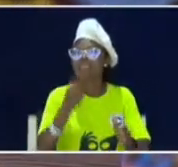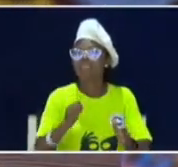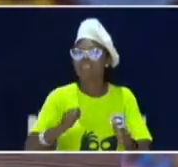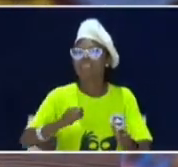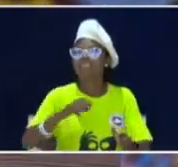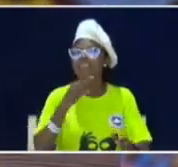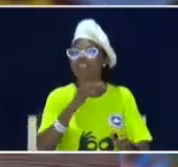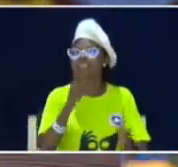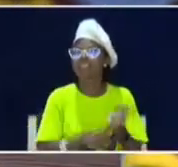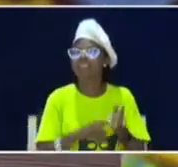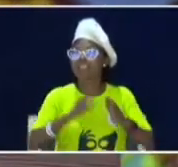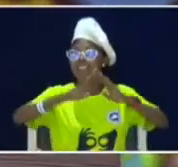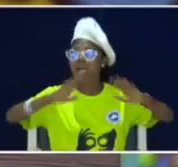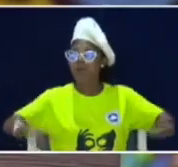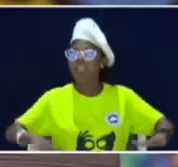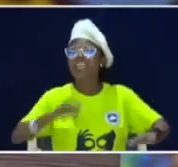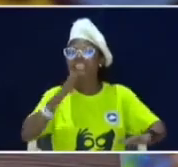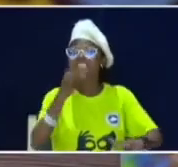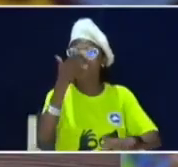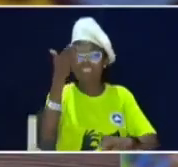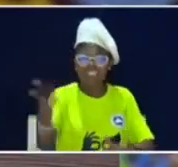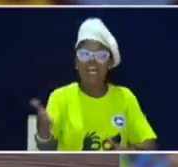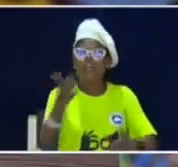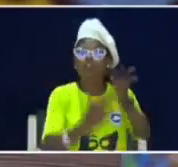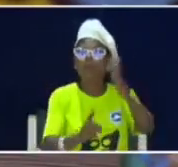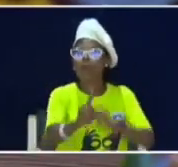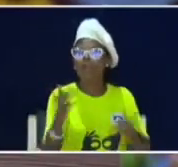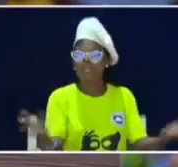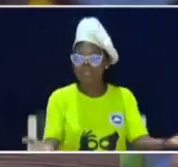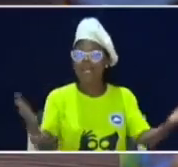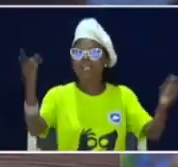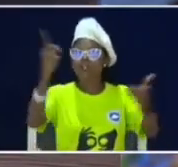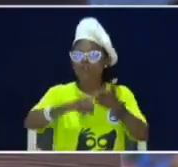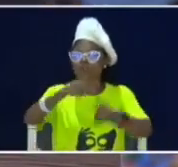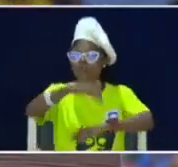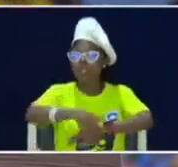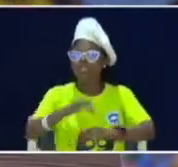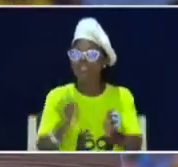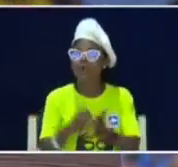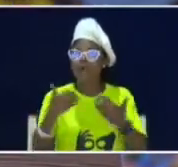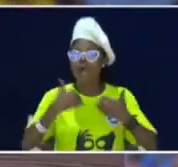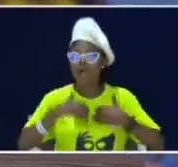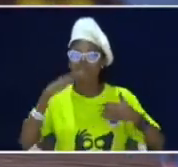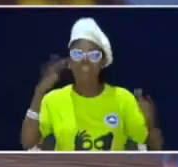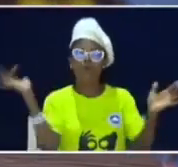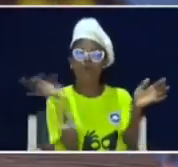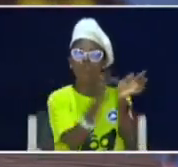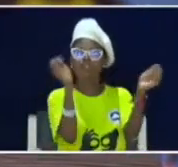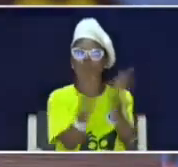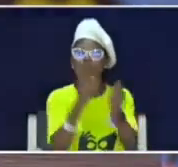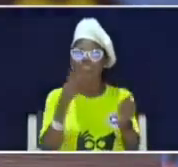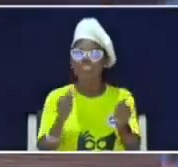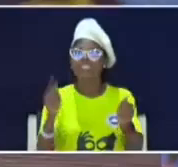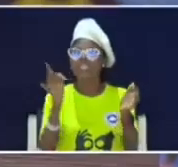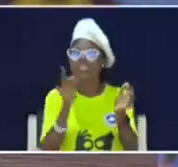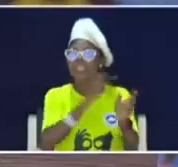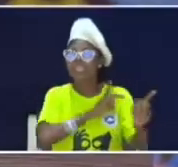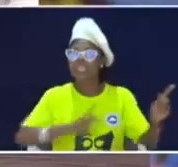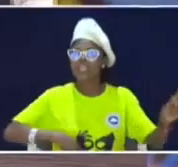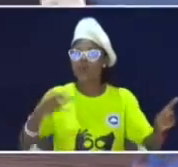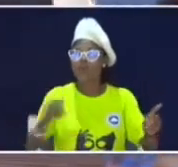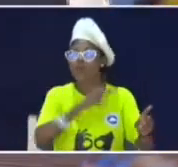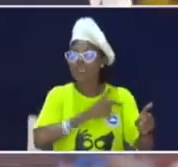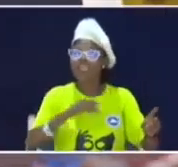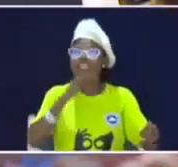Jonathan's sake? Is there somebody here tonight that will have a contact with the King of Kings? Is there somebody